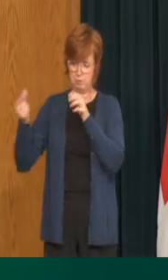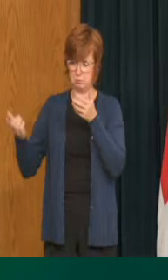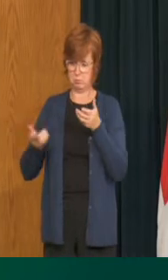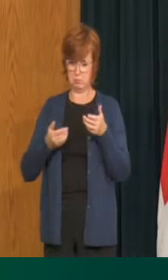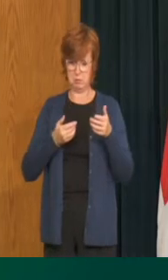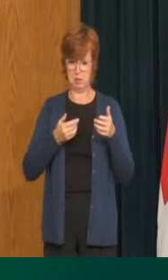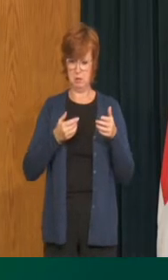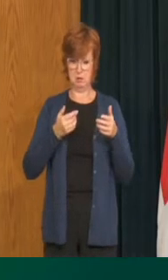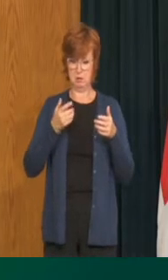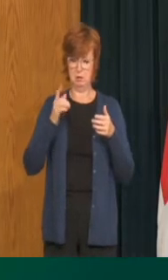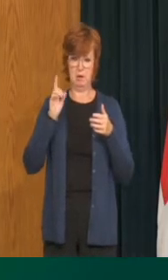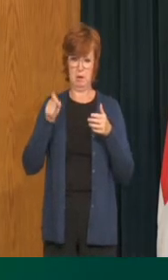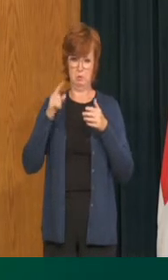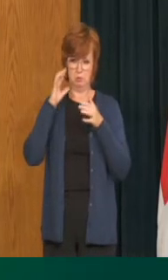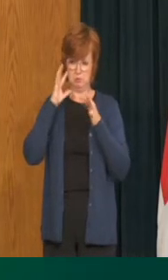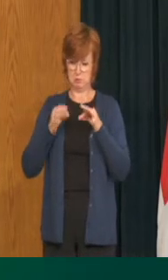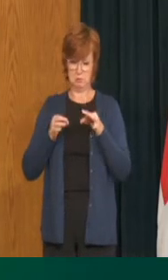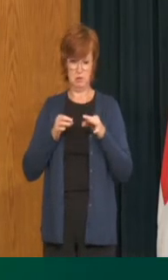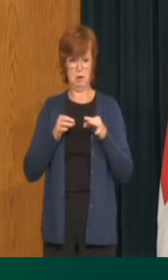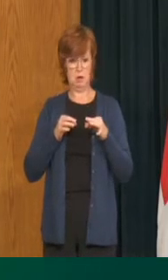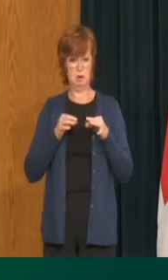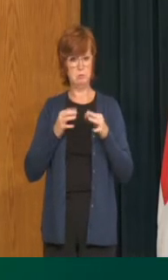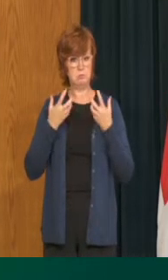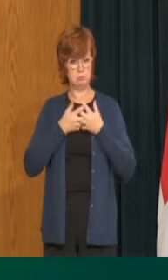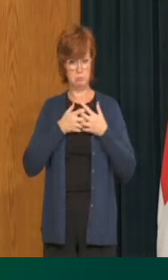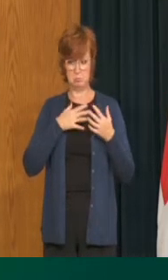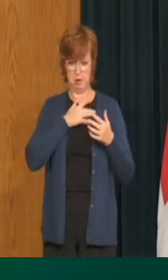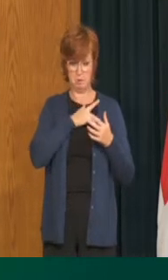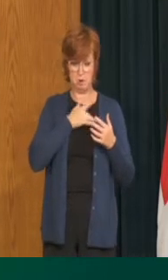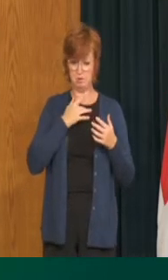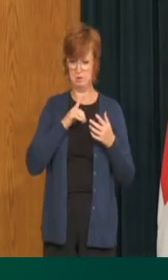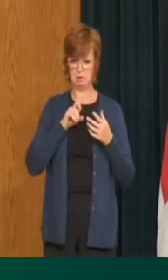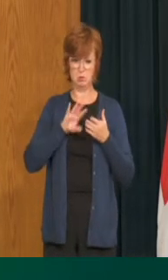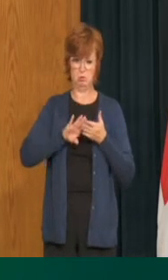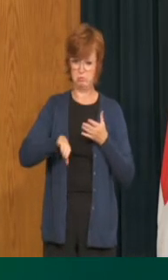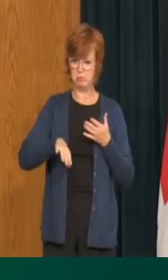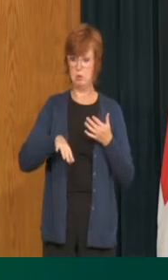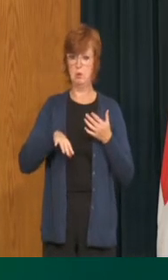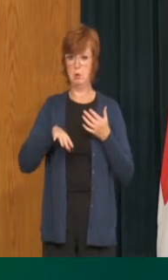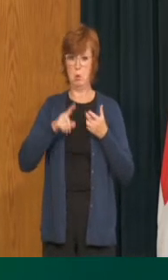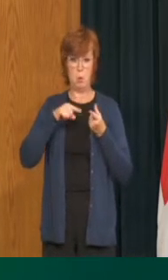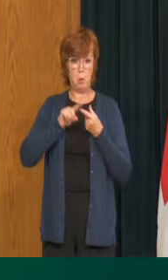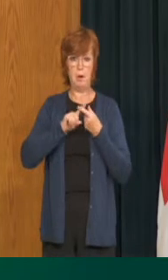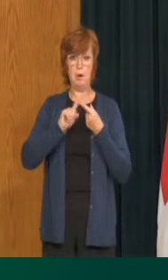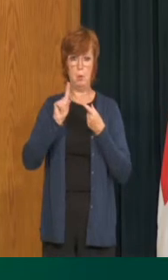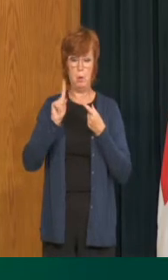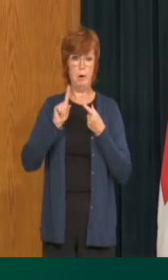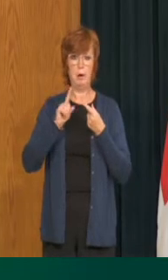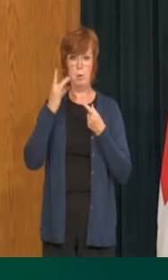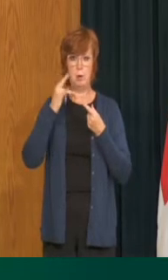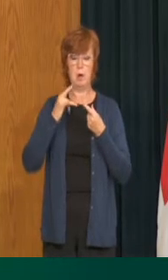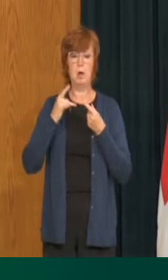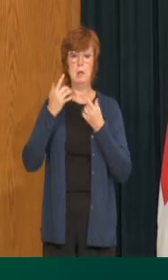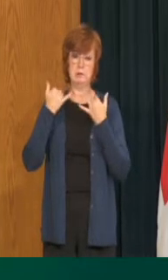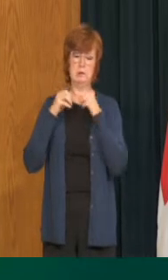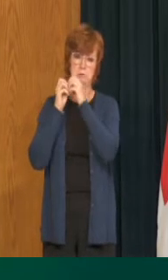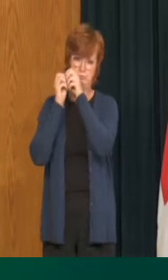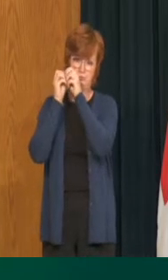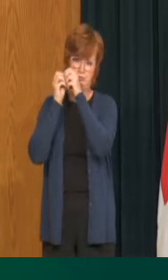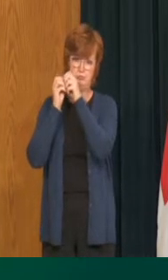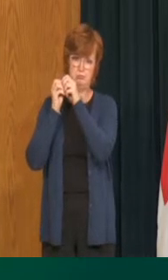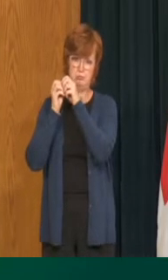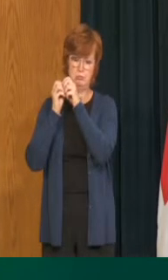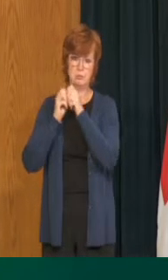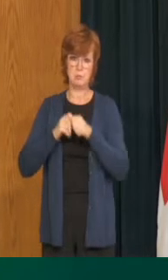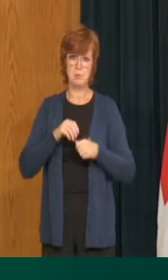available in their provincial or territorial jurisdiction, and B, when exactly and under what parameters that would be. So there's a little bit of consultation that is going on within